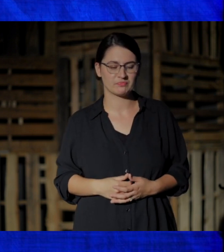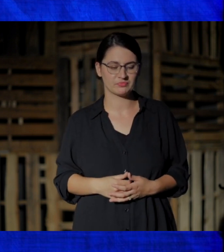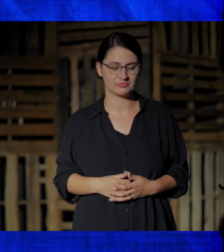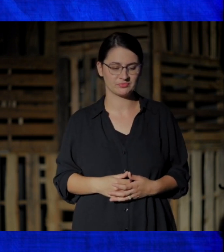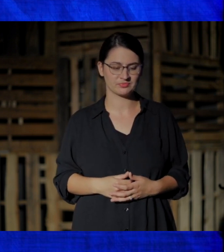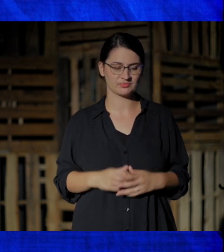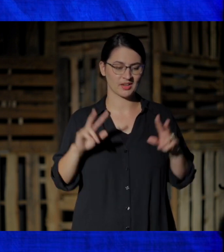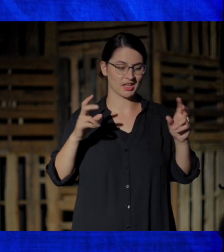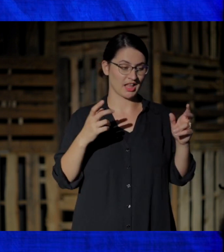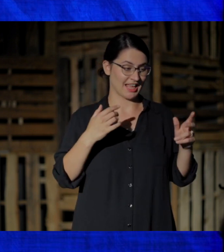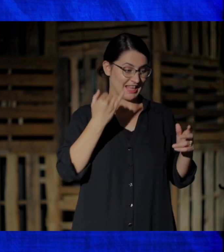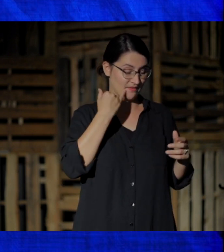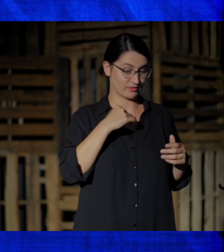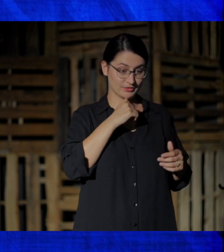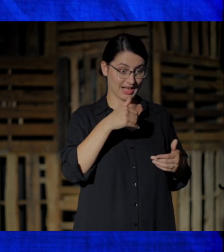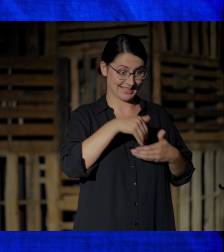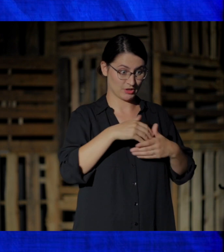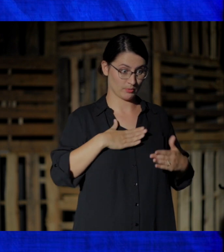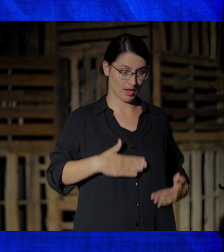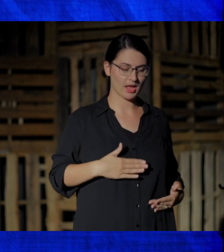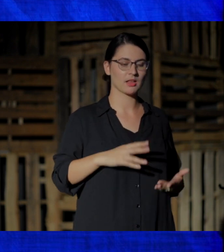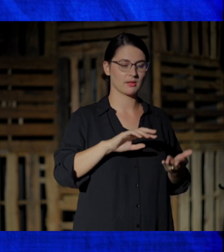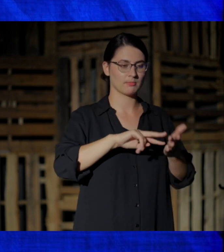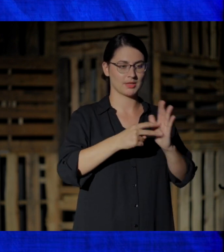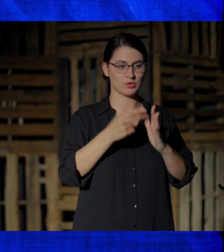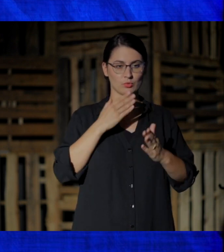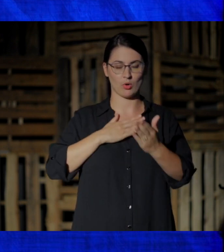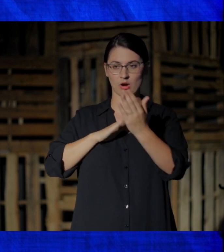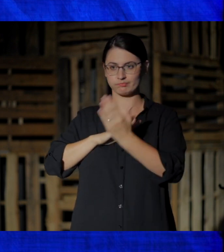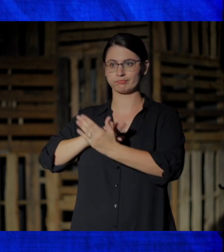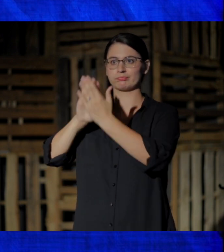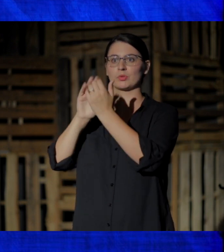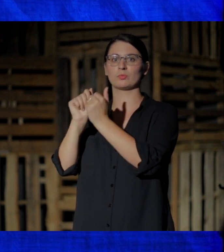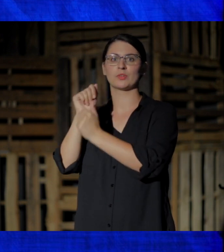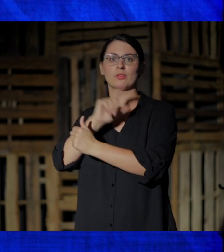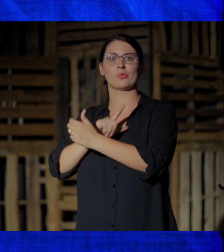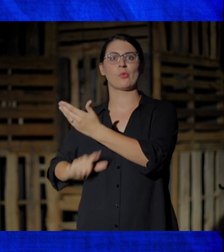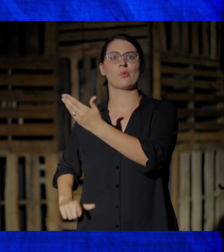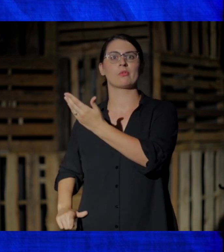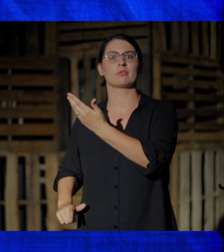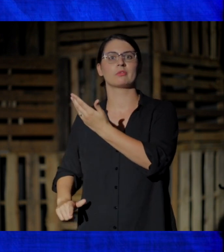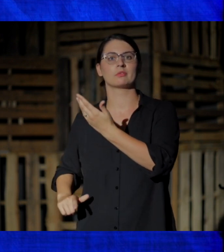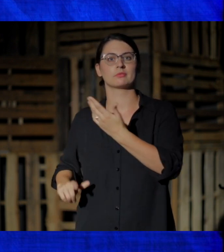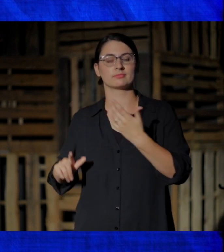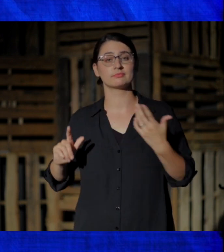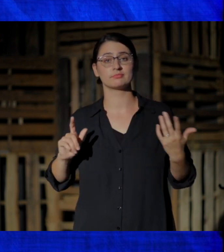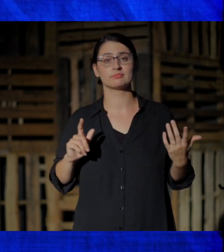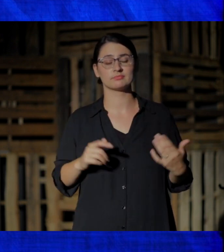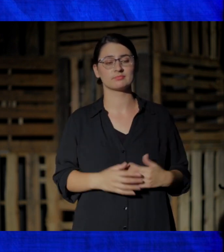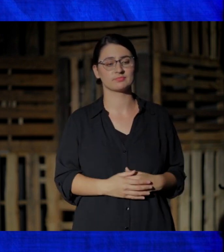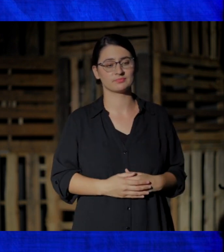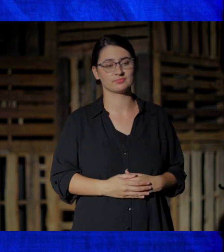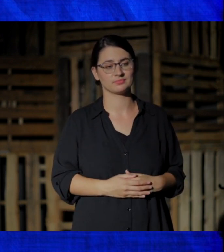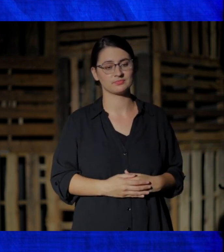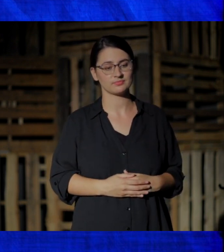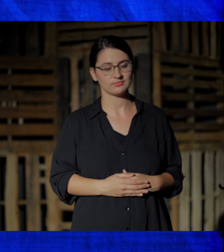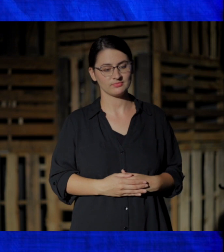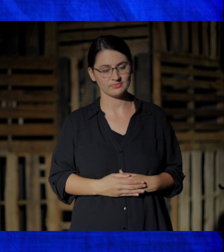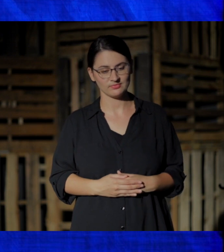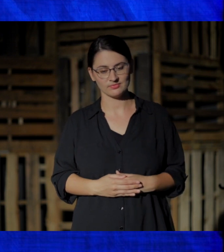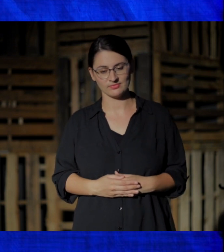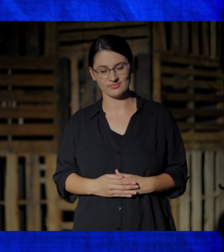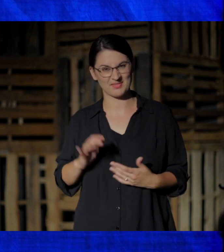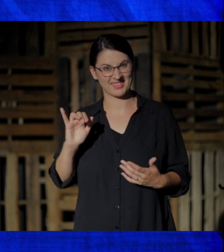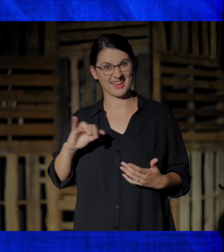returning is those who will be resurrected first, as Jesus was resurrected, are those who are already with him. And like, how cool is that? We're going to be up in heaven